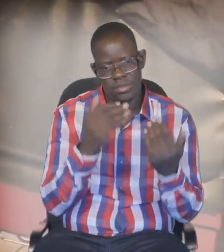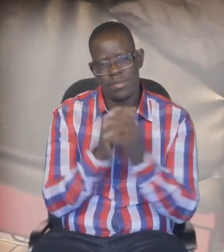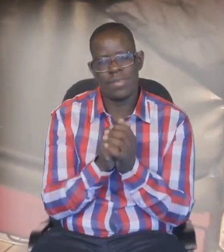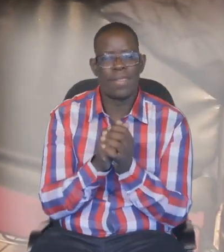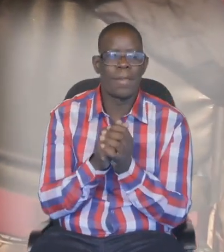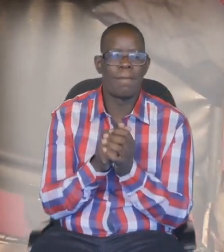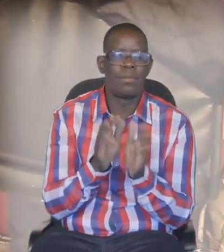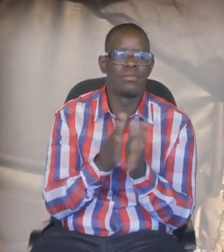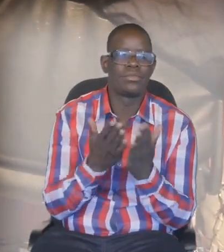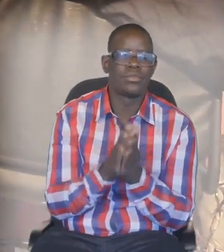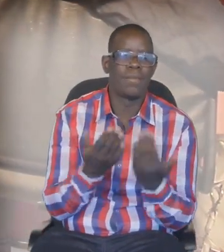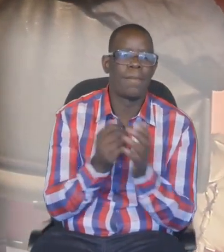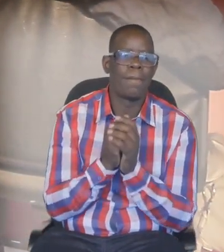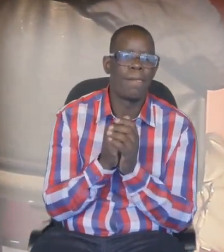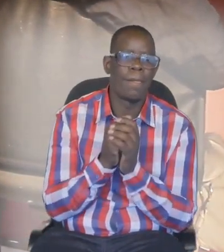books.